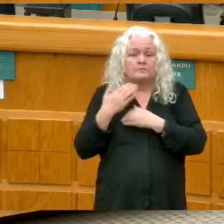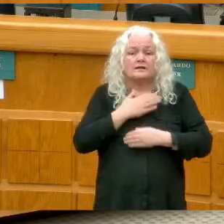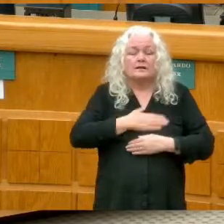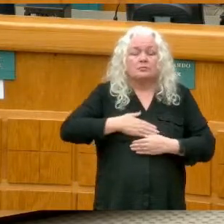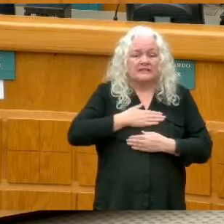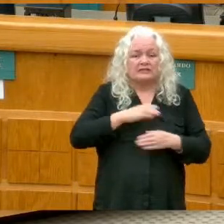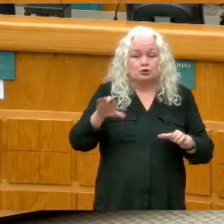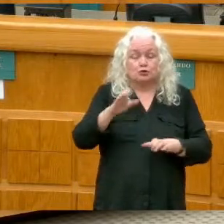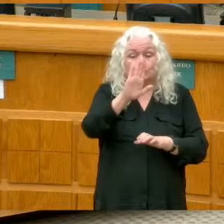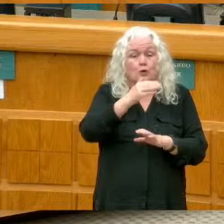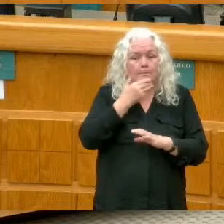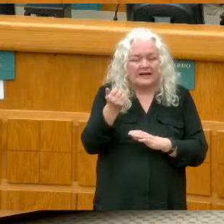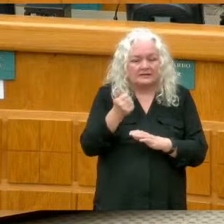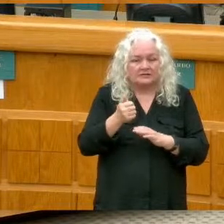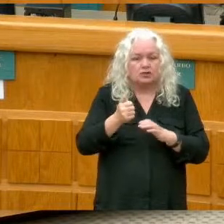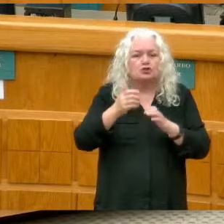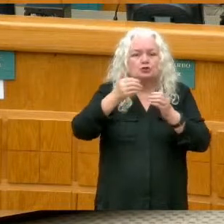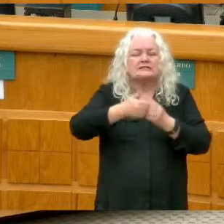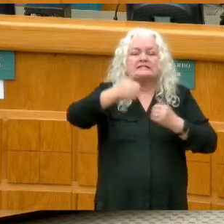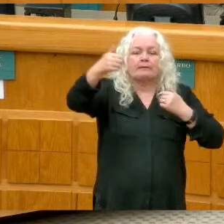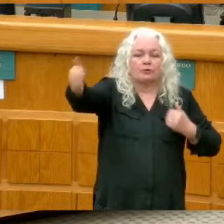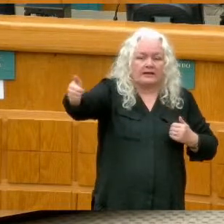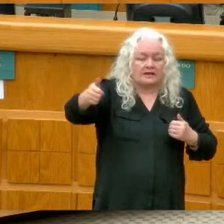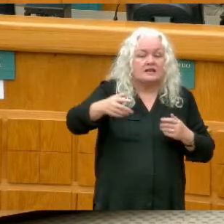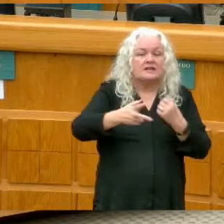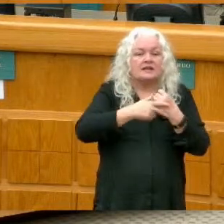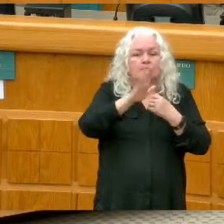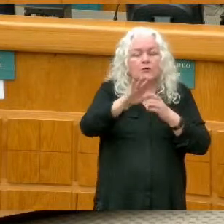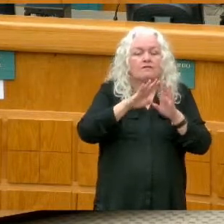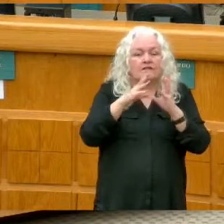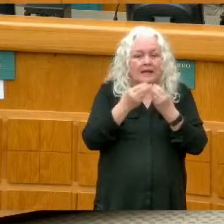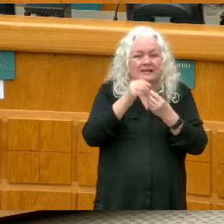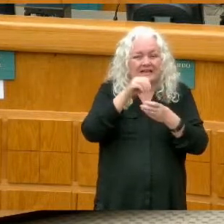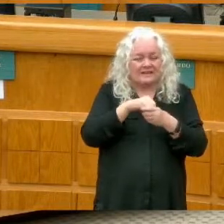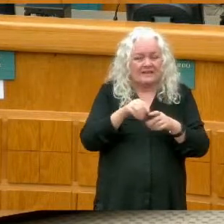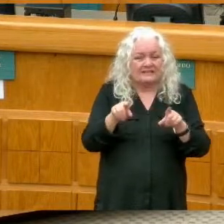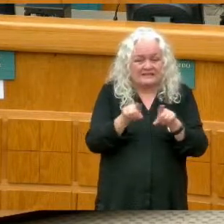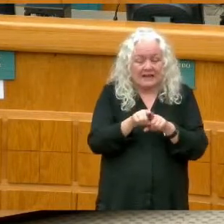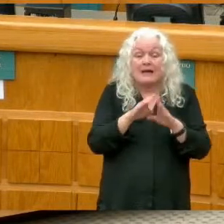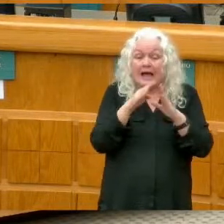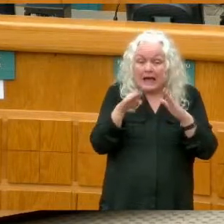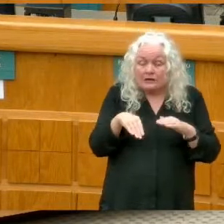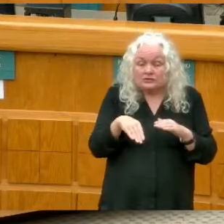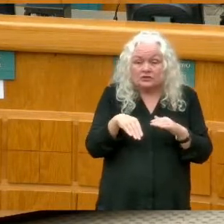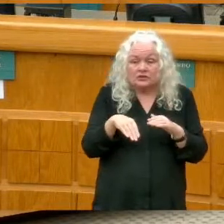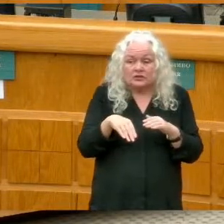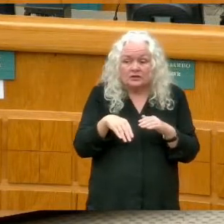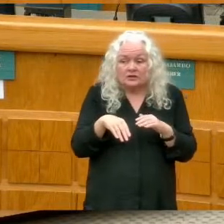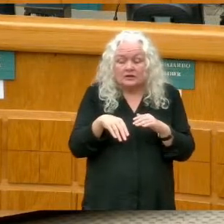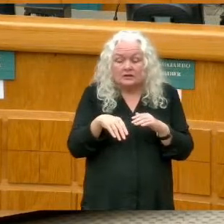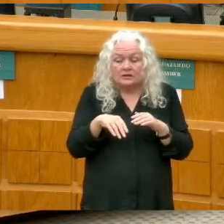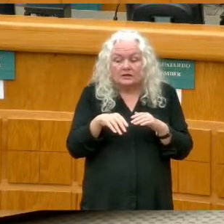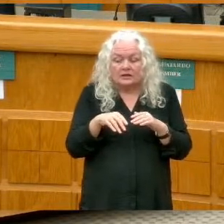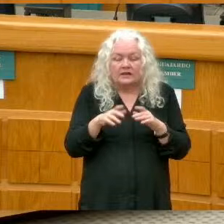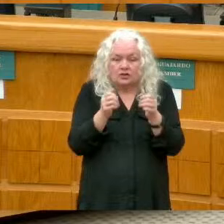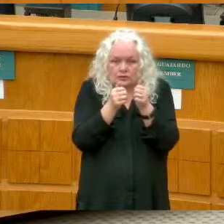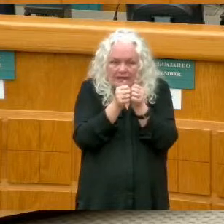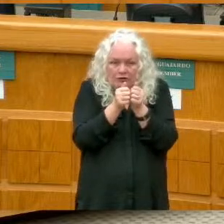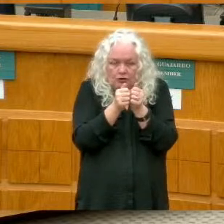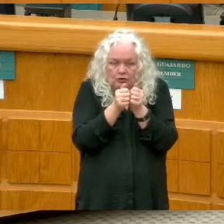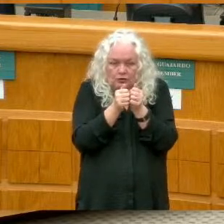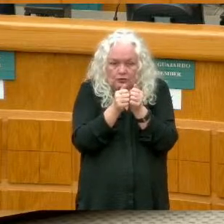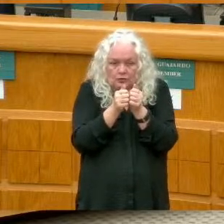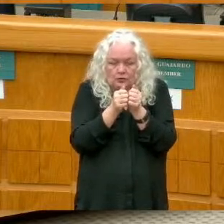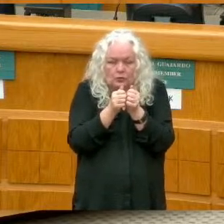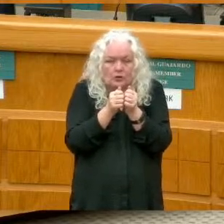do your best to spread out. Keep your families who live in the same household together,